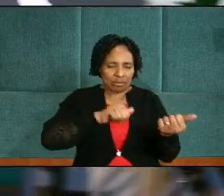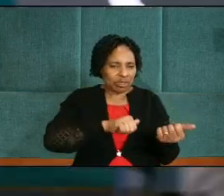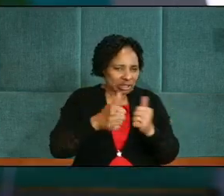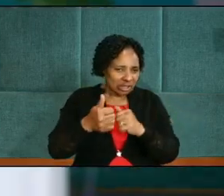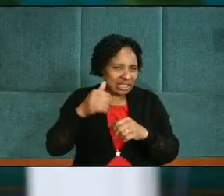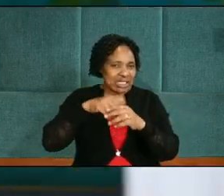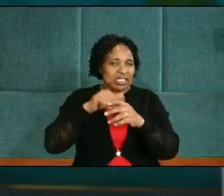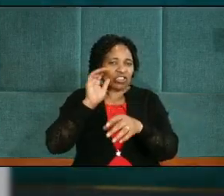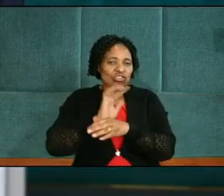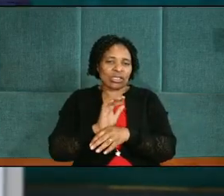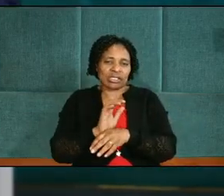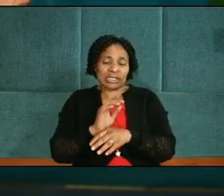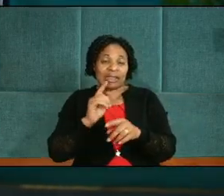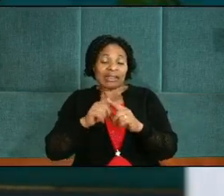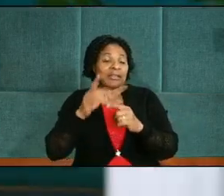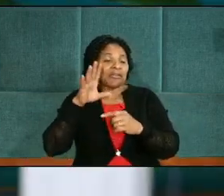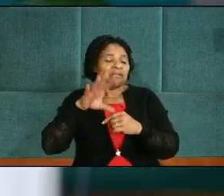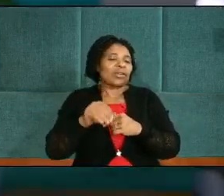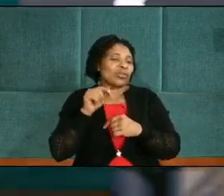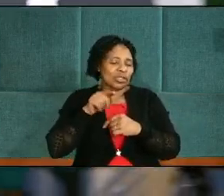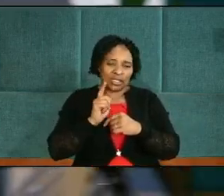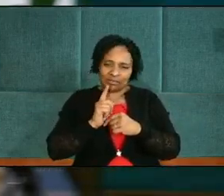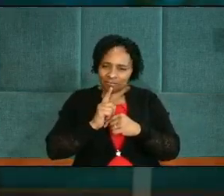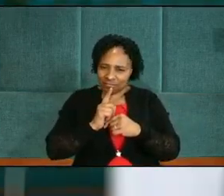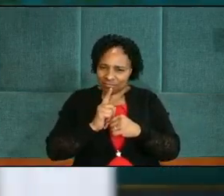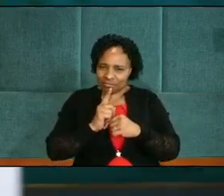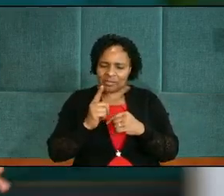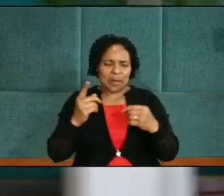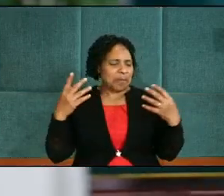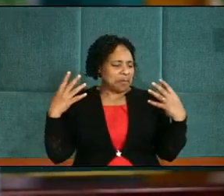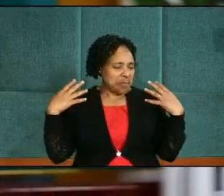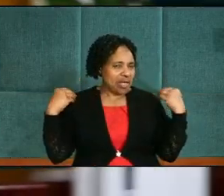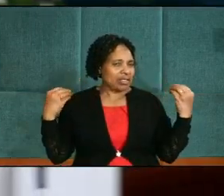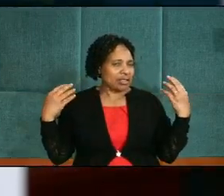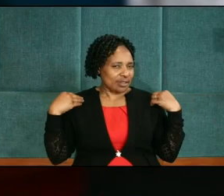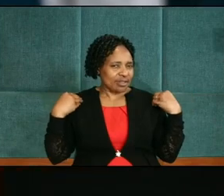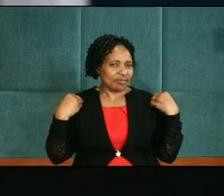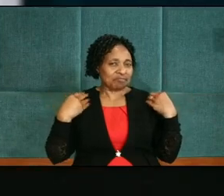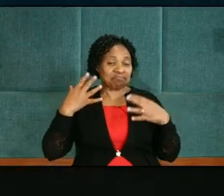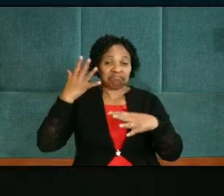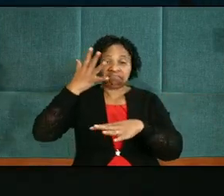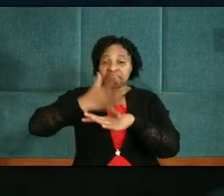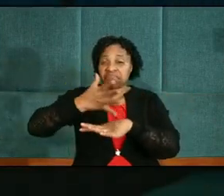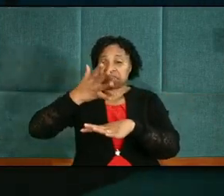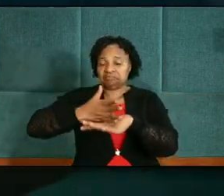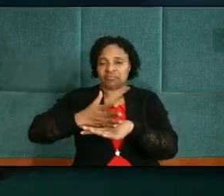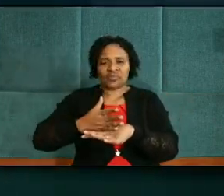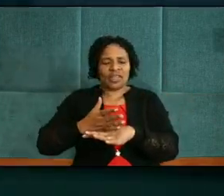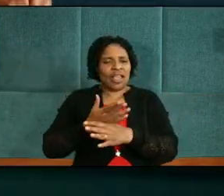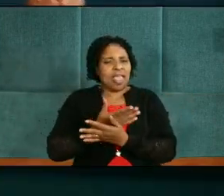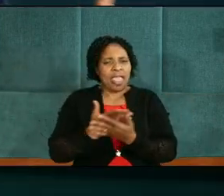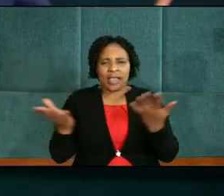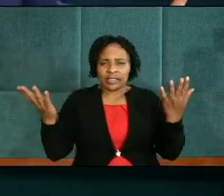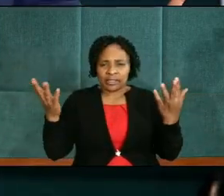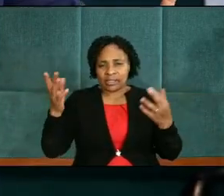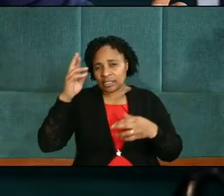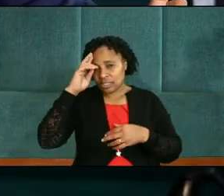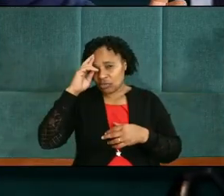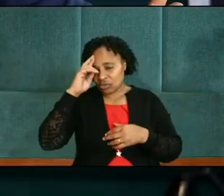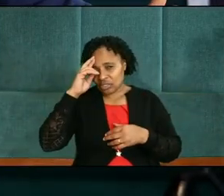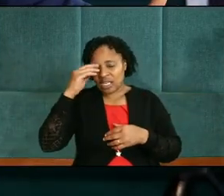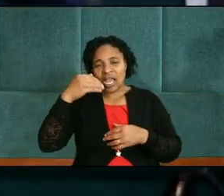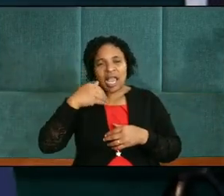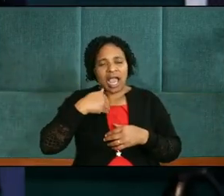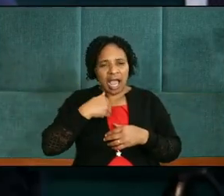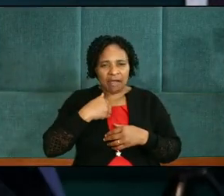church and find yourself practicing lie, For whatever reason, you're going to have a problem